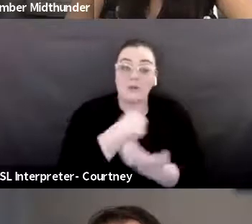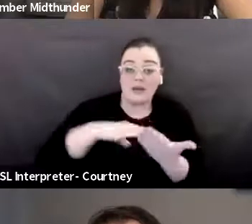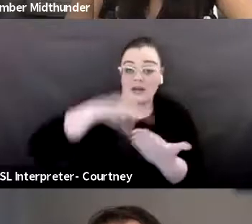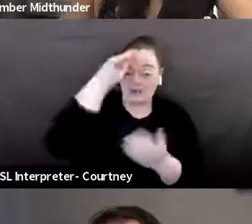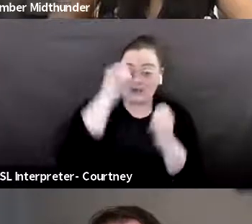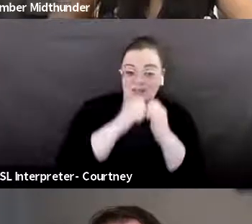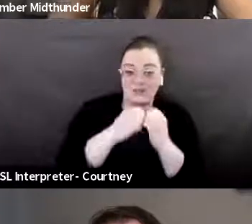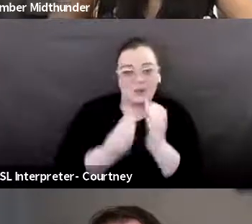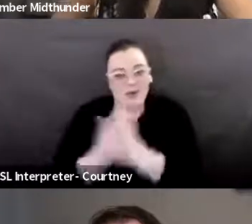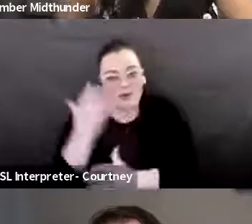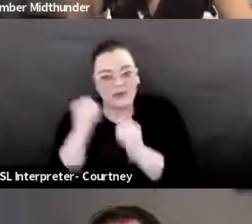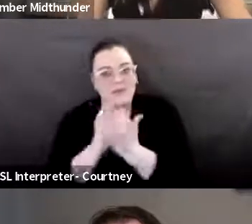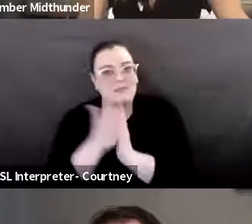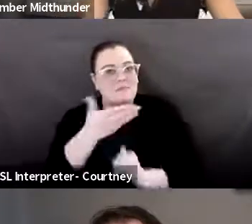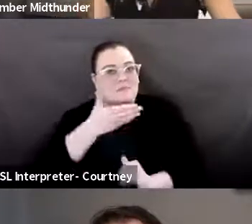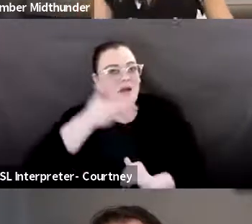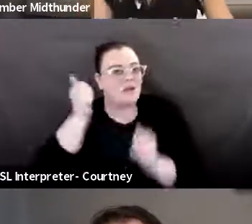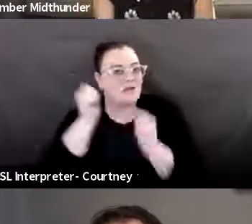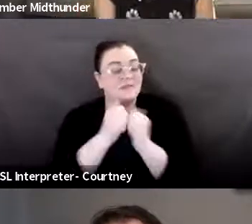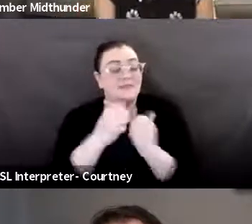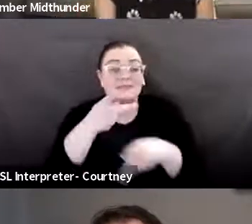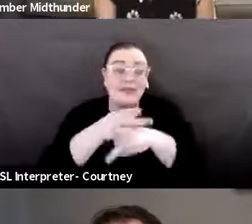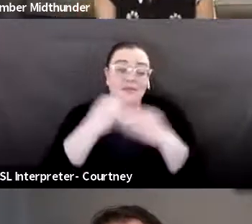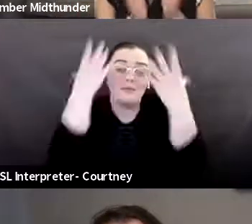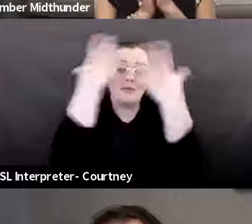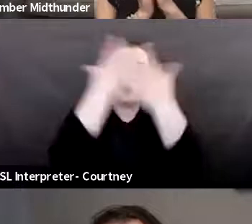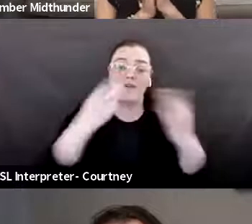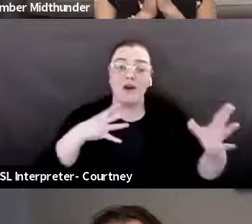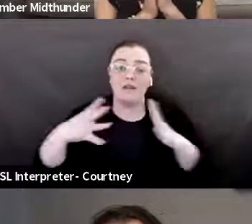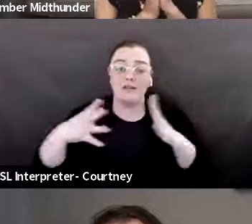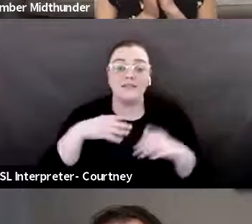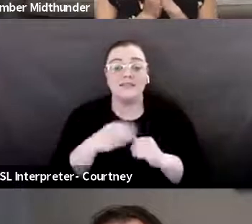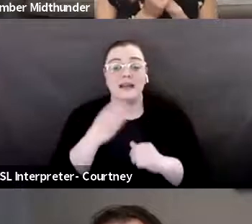become better together. So take care, have a beautiful holiday,